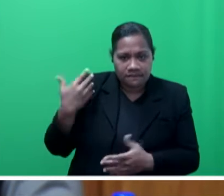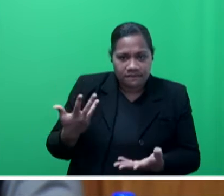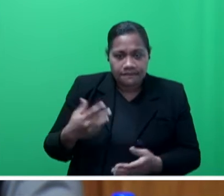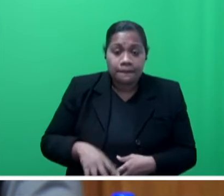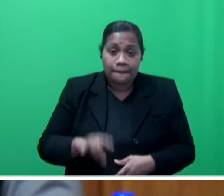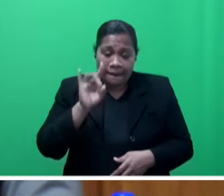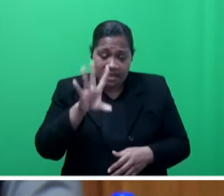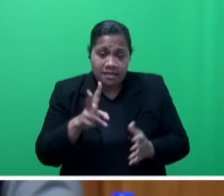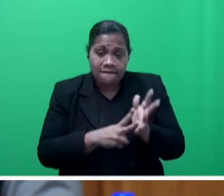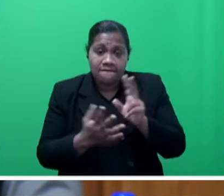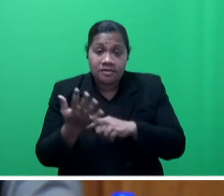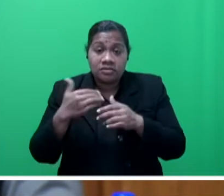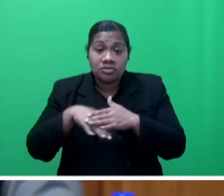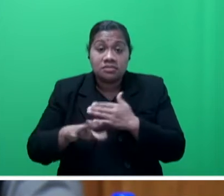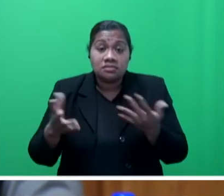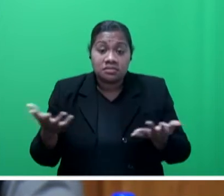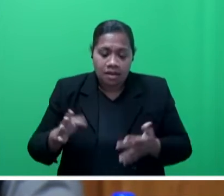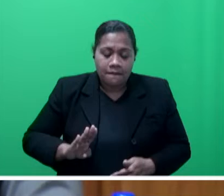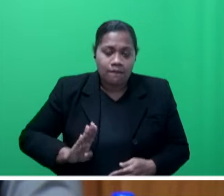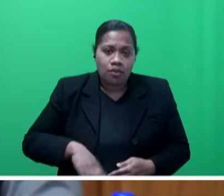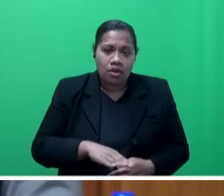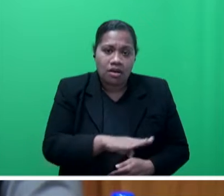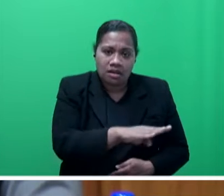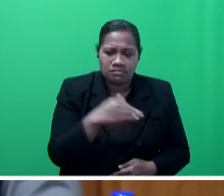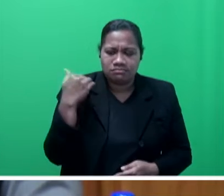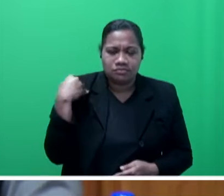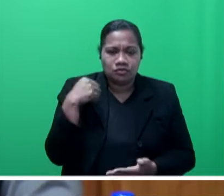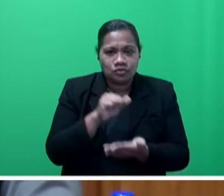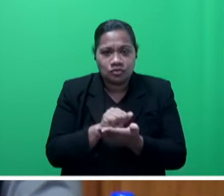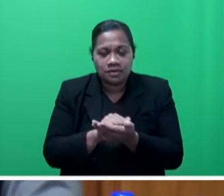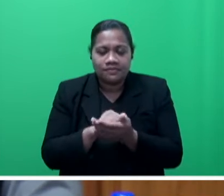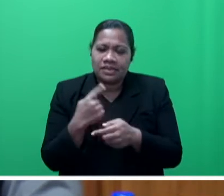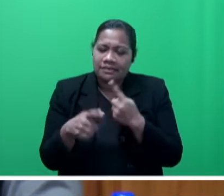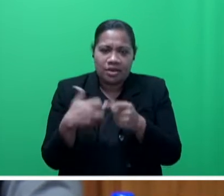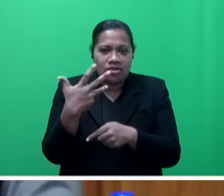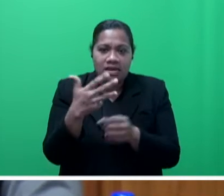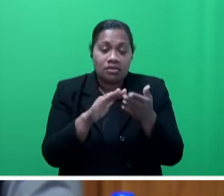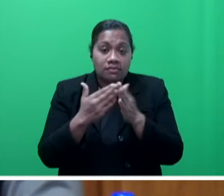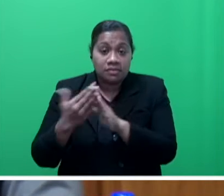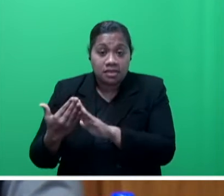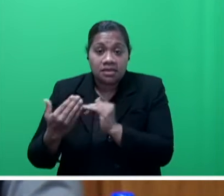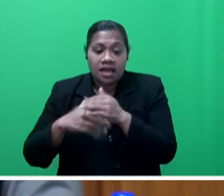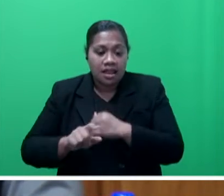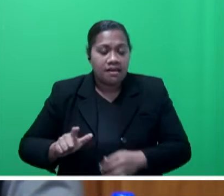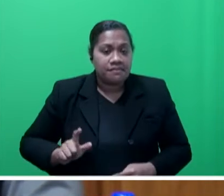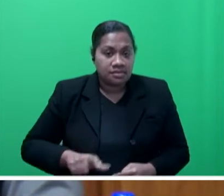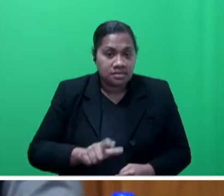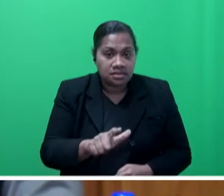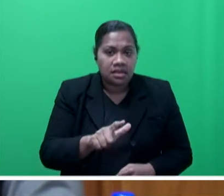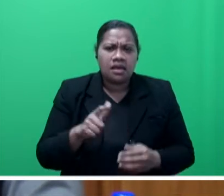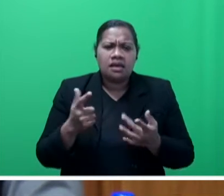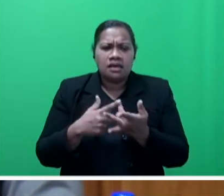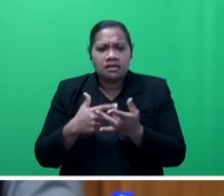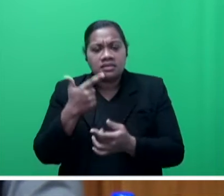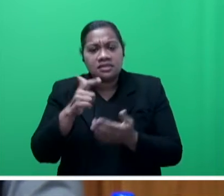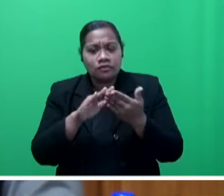in the Kumbulau district of Mbua. Also, there are about 9 communities around Lambasa, and another 7 communities